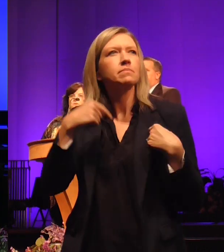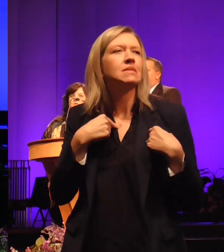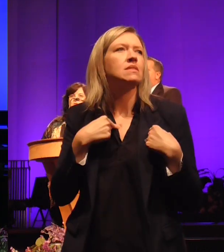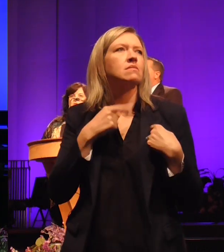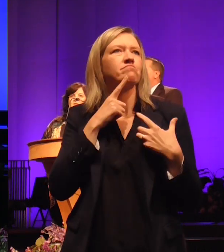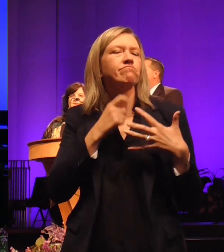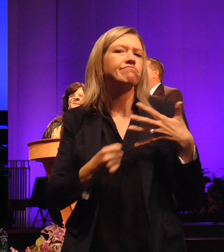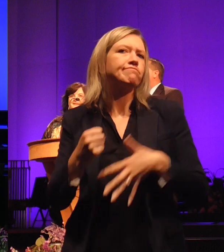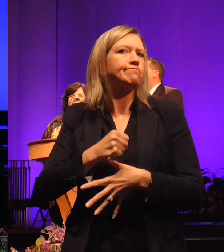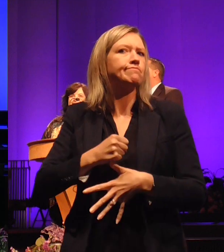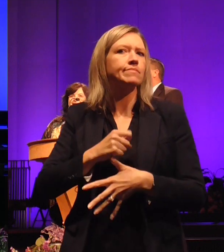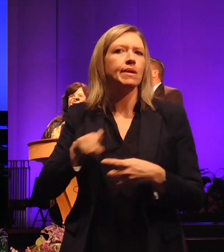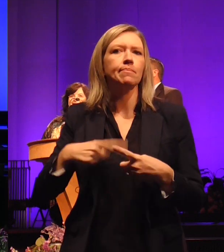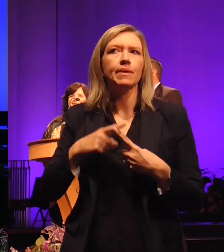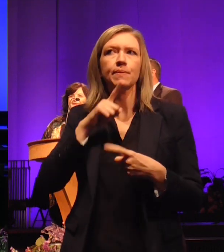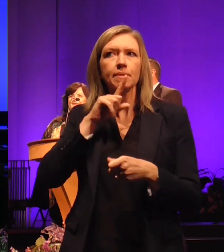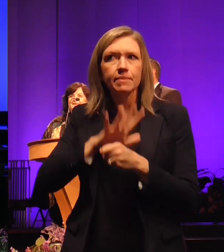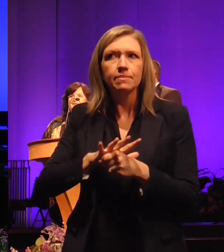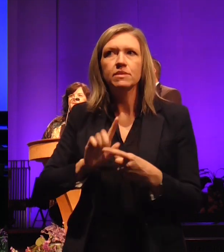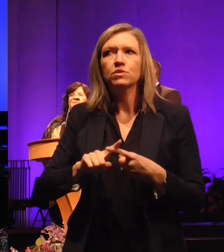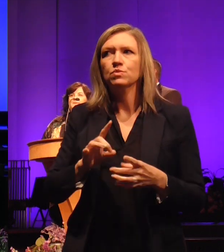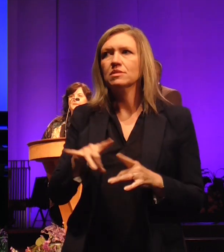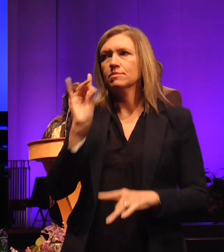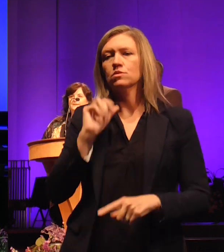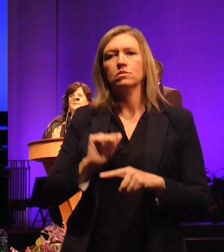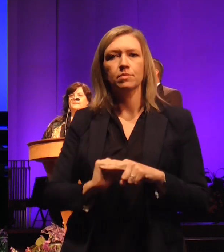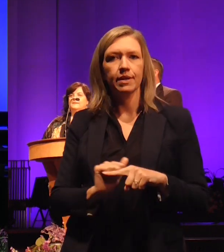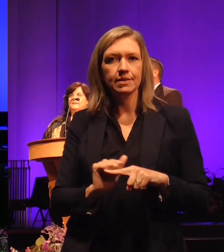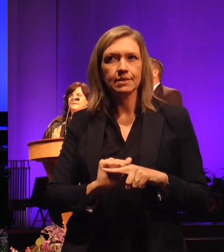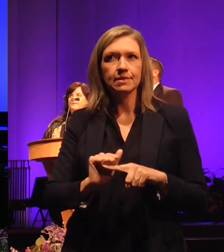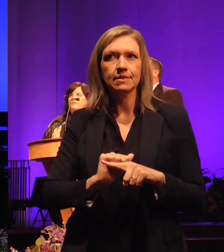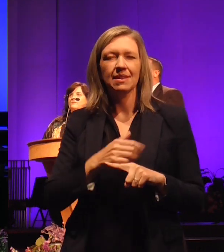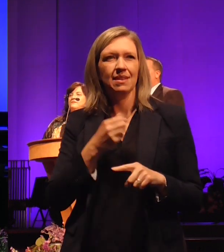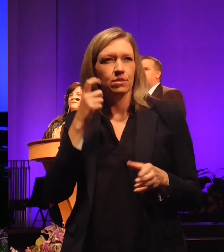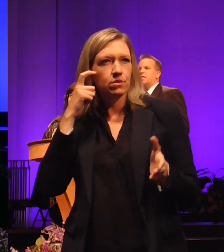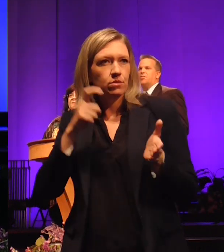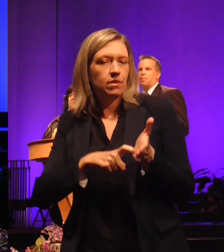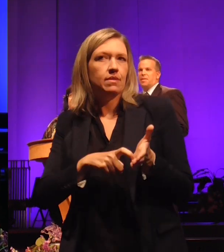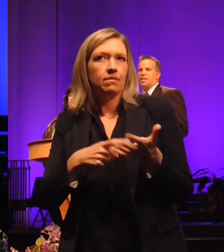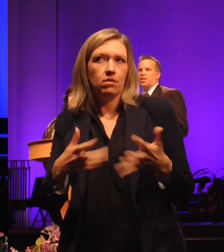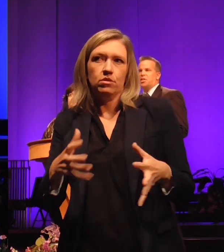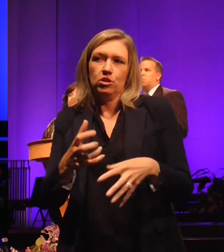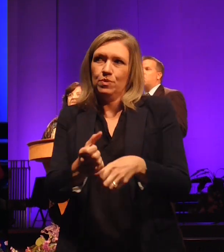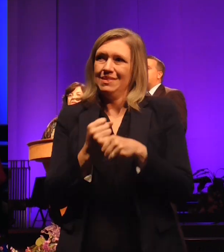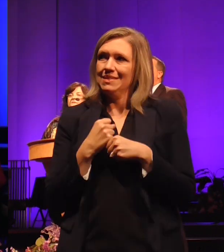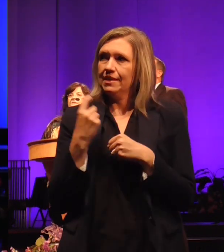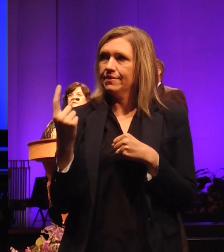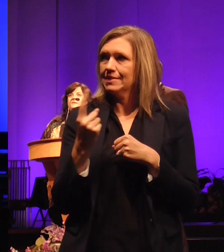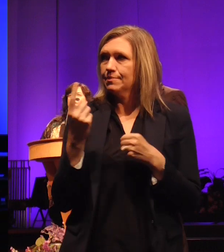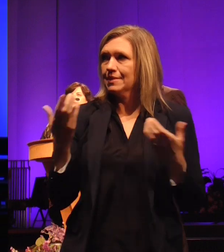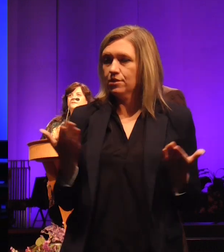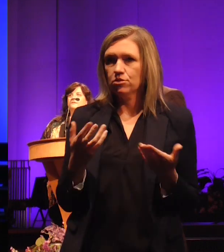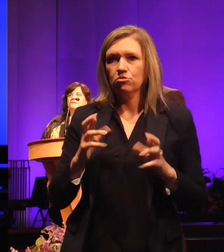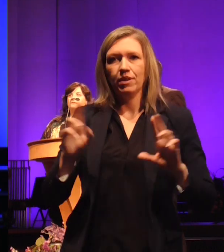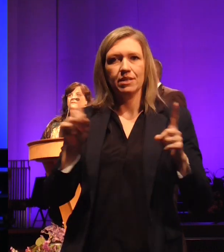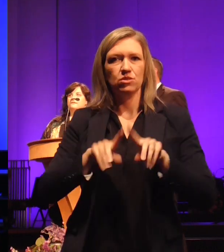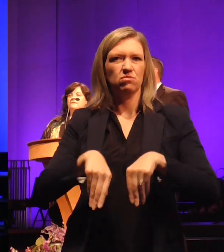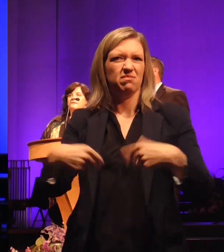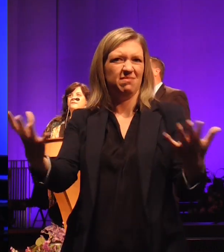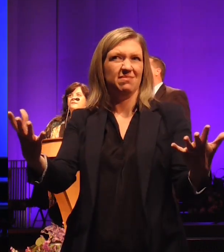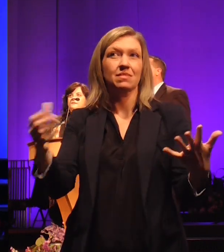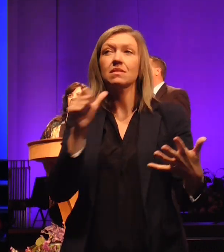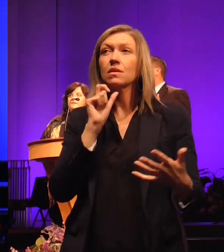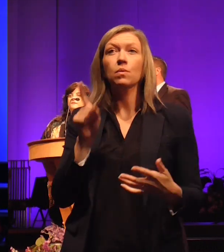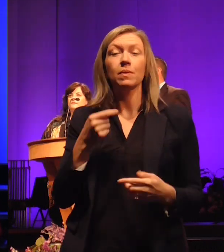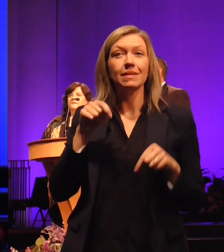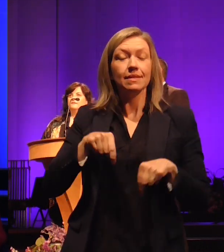about a commitment to our own spiritual practice, but it's also that recognition that we've received something here that we want to give back, not just here at Mile